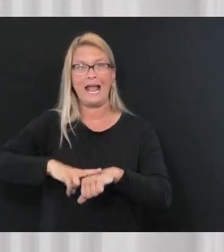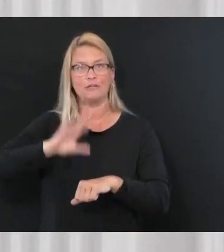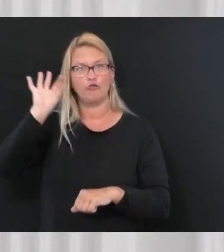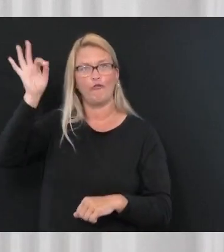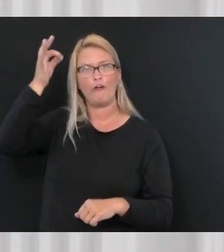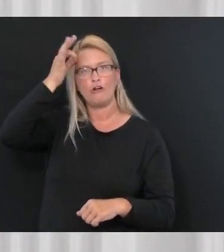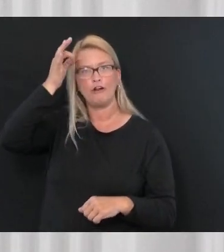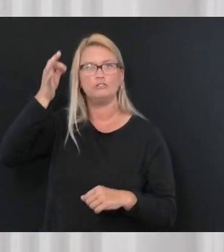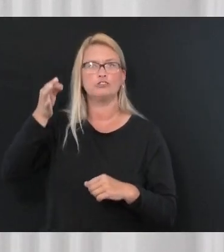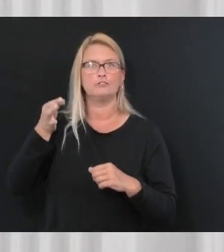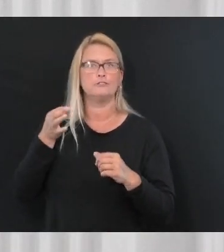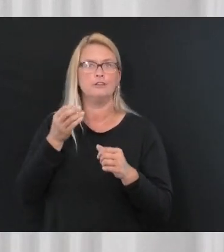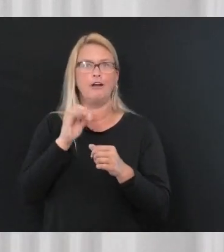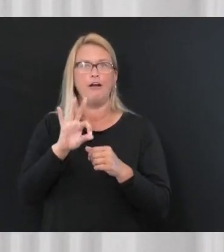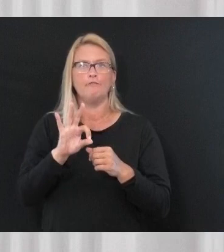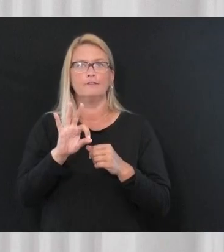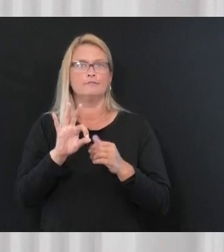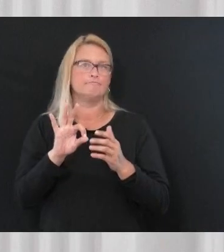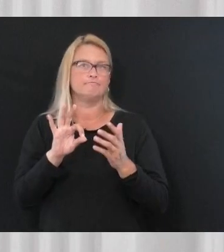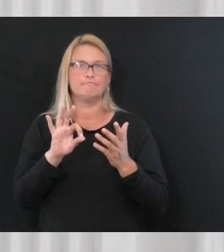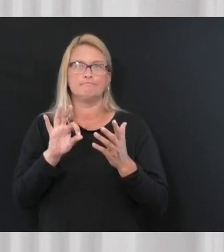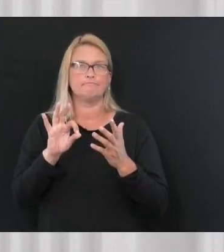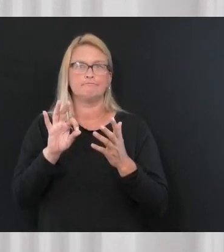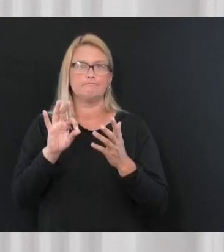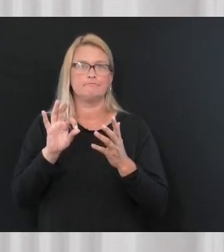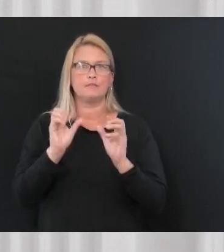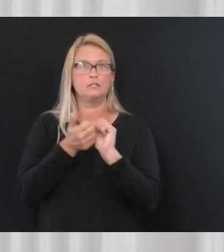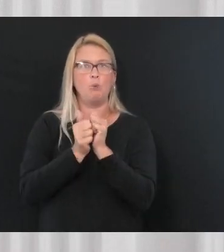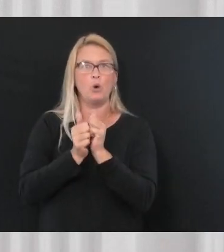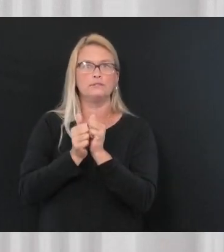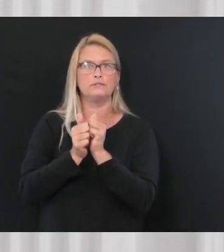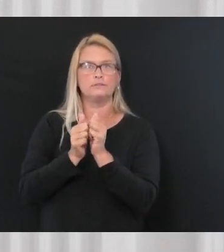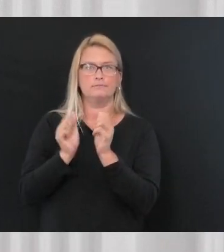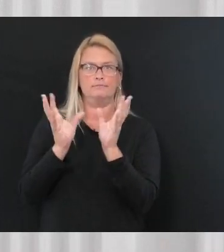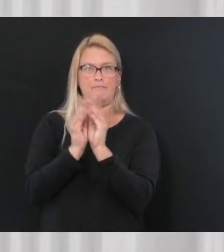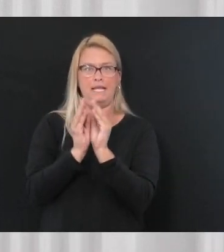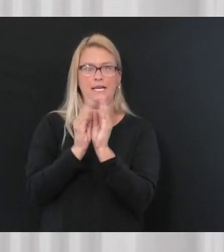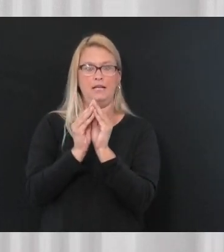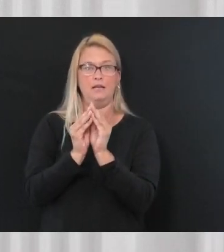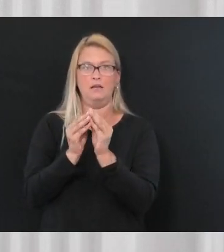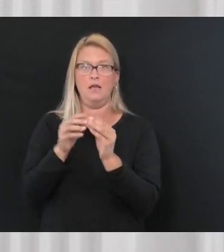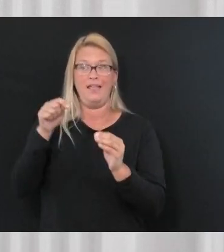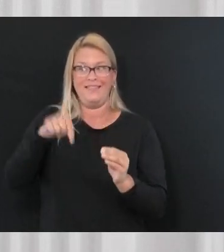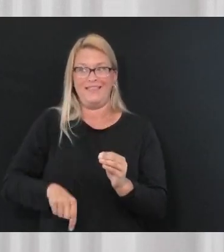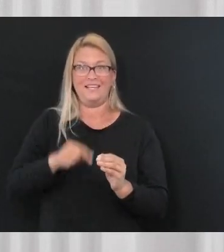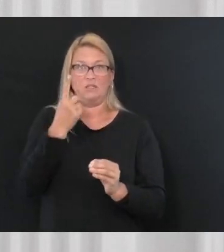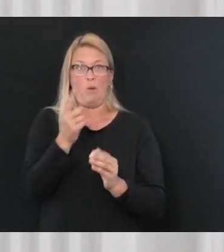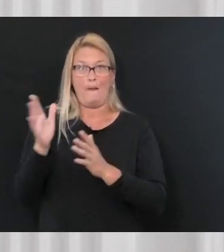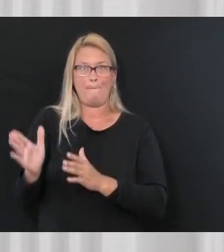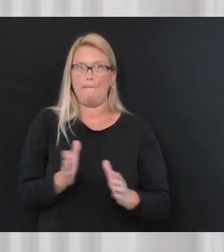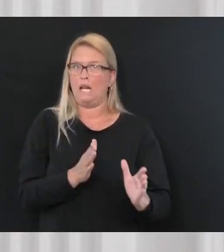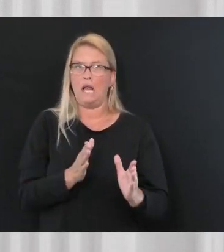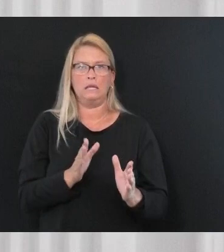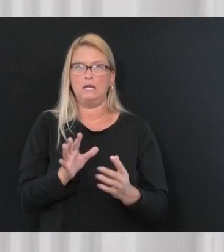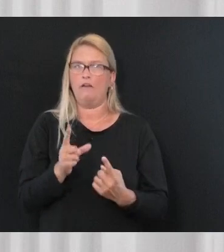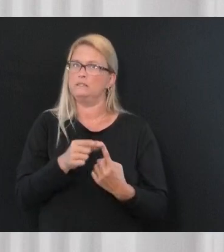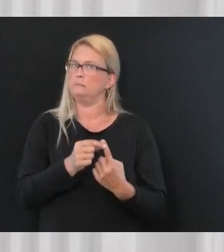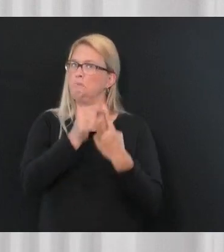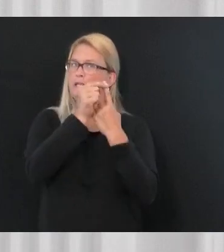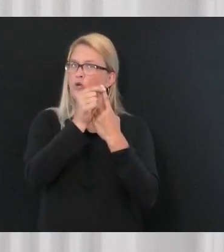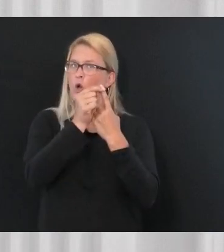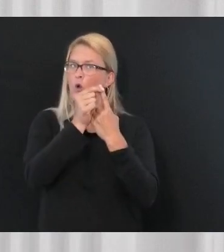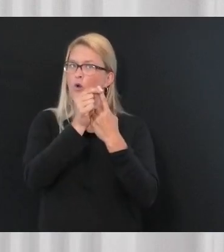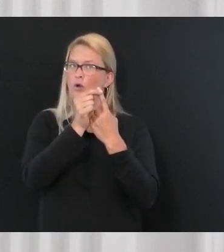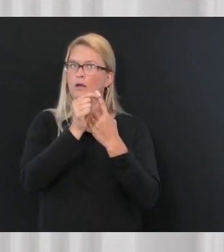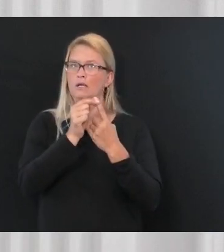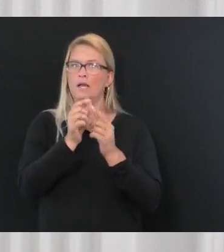weekly call, and don't know of any other plan that's out there that's like this, that incentivizes the community